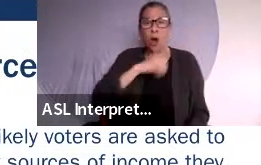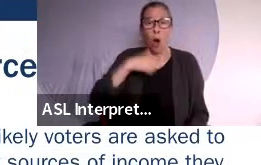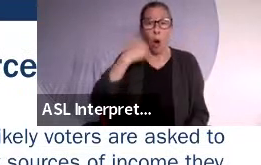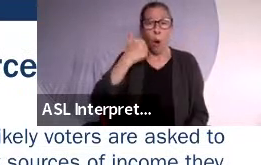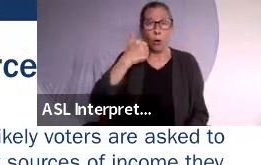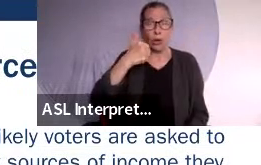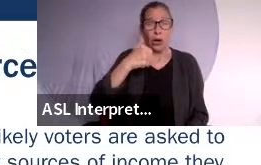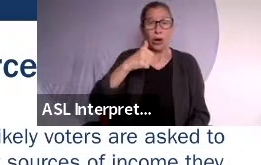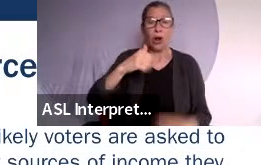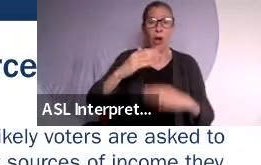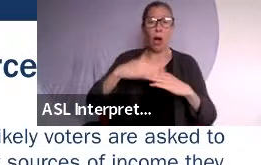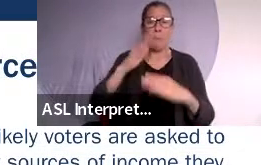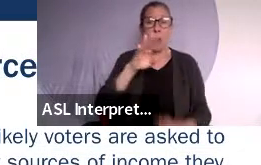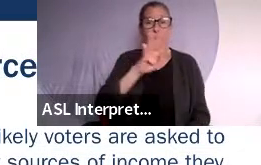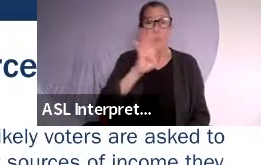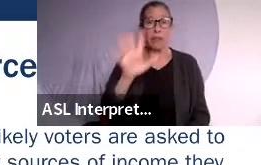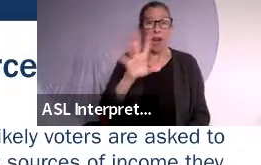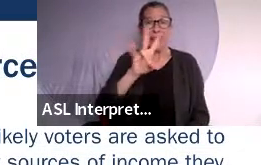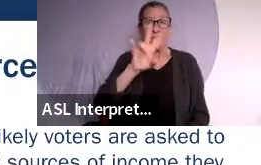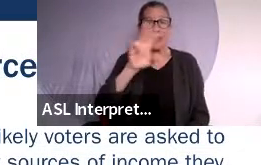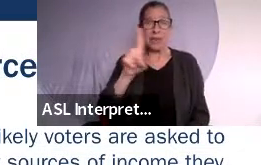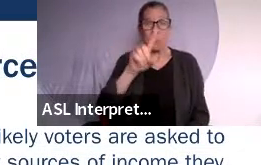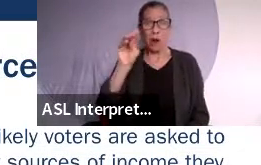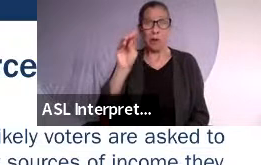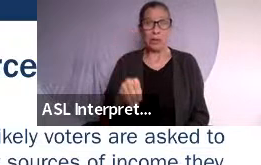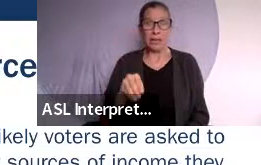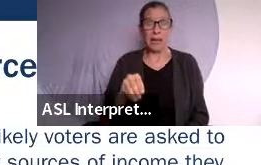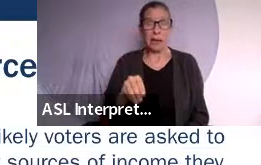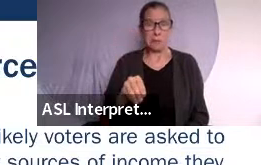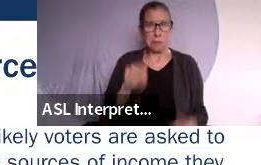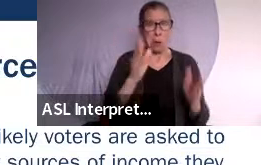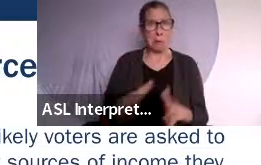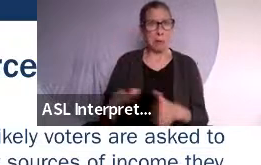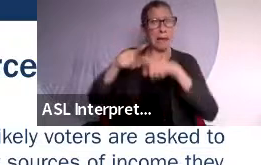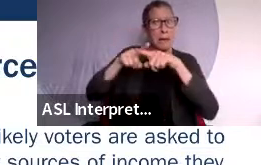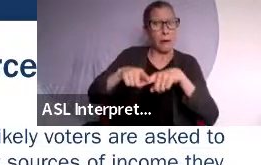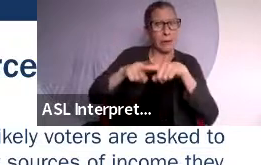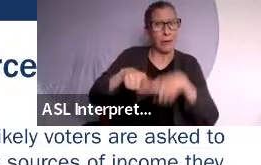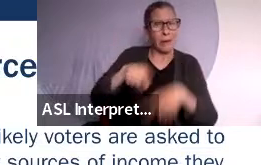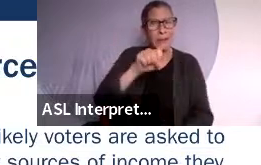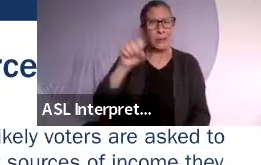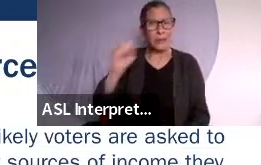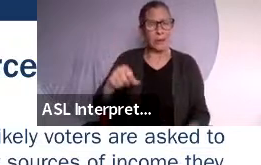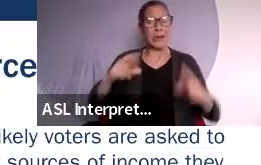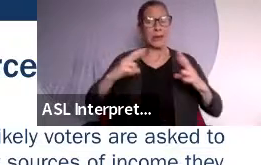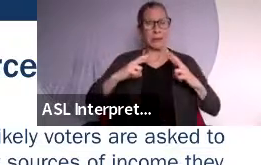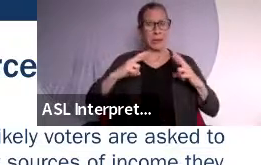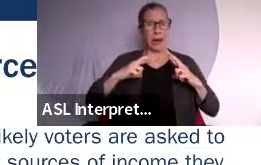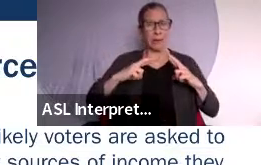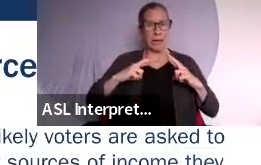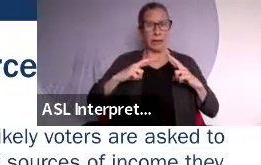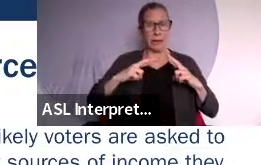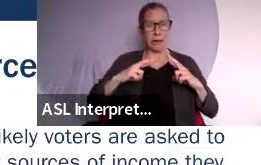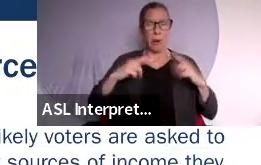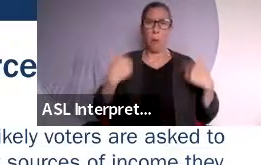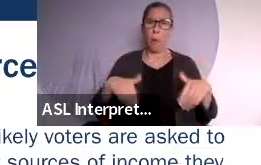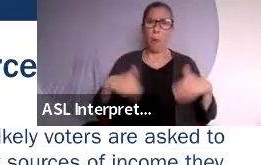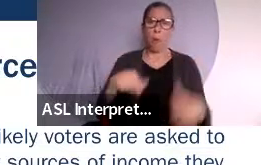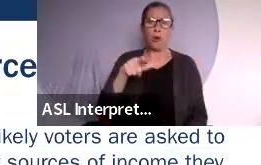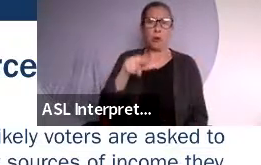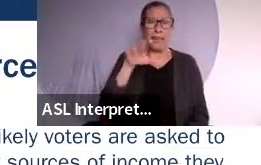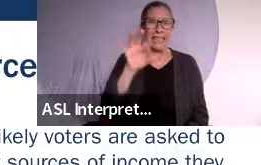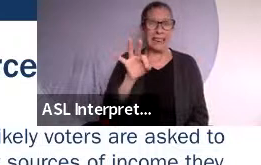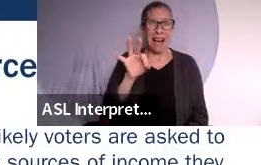that are 45 and older, 71% of them say that they plan on relying on Social Security in their retirement. This is 29